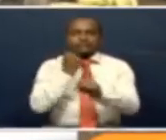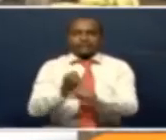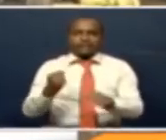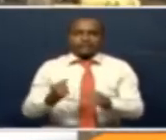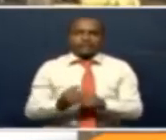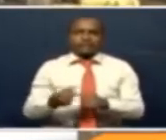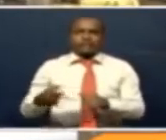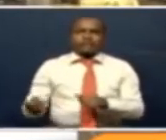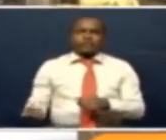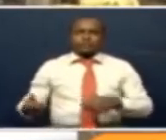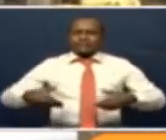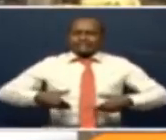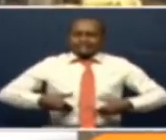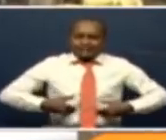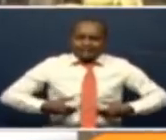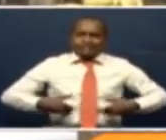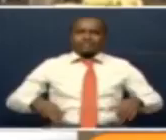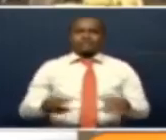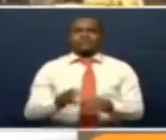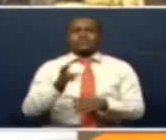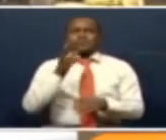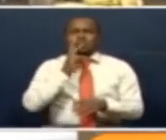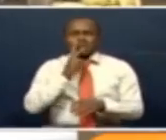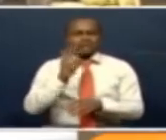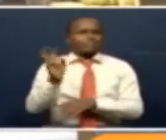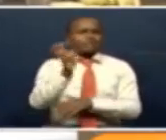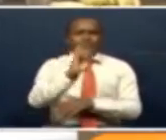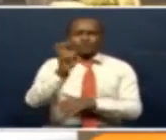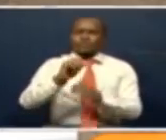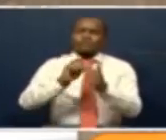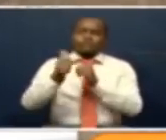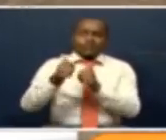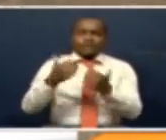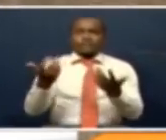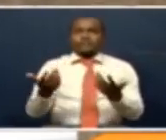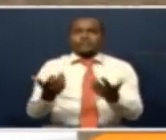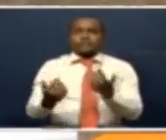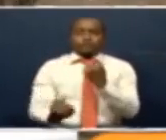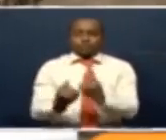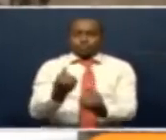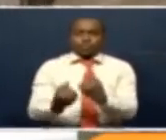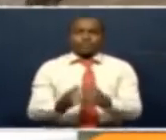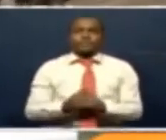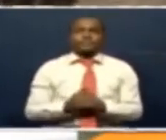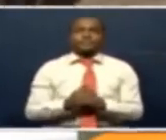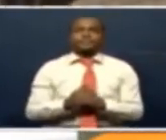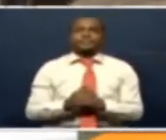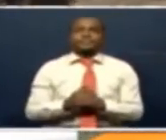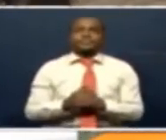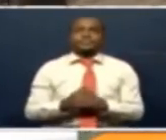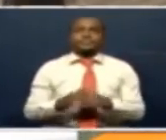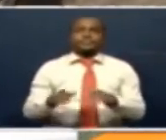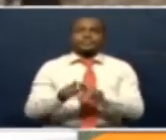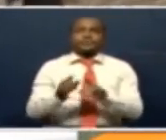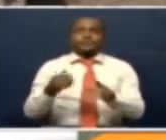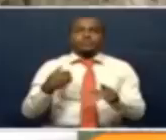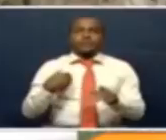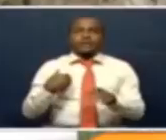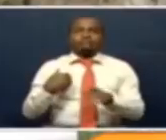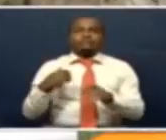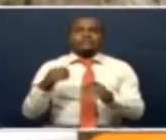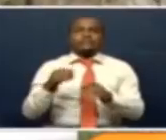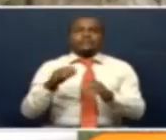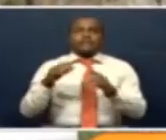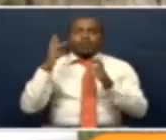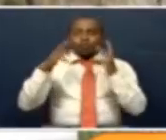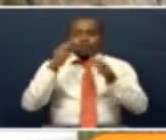njaa, maji yenyewe ni kumpaka utafute maji ya mvua ndio upike nayo. There's also the constant threat of disease.